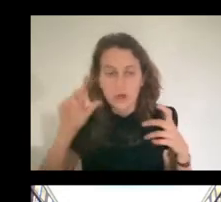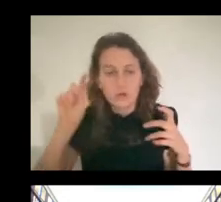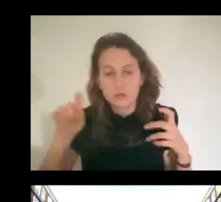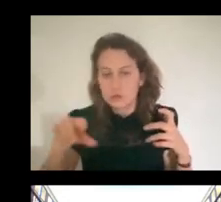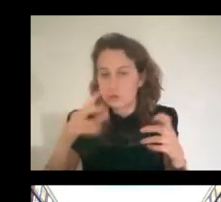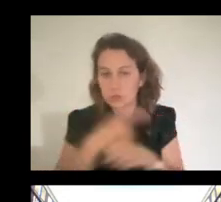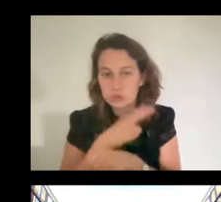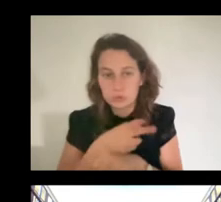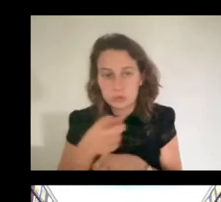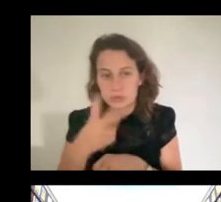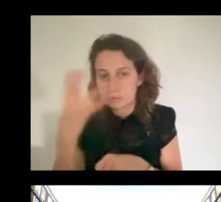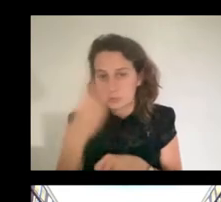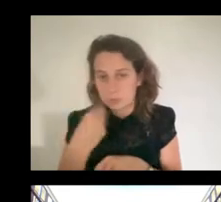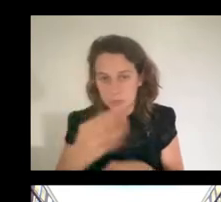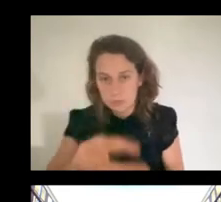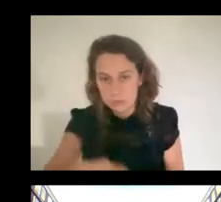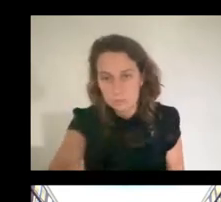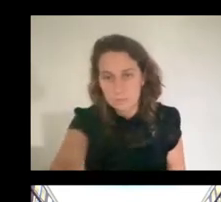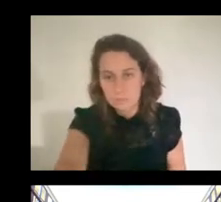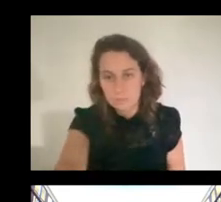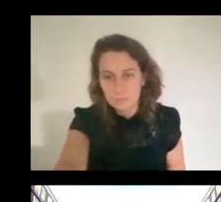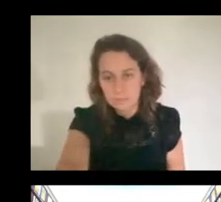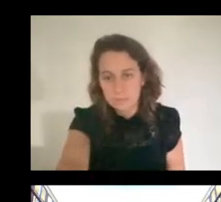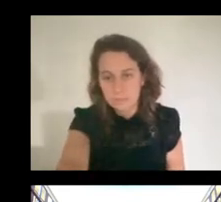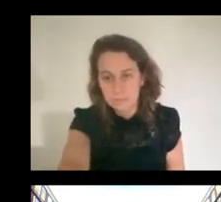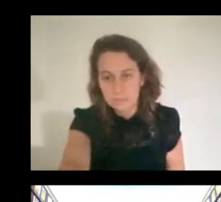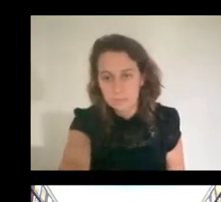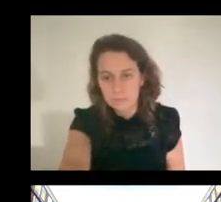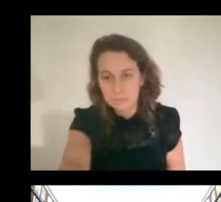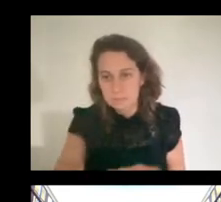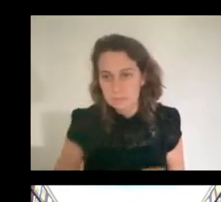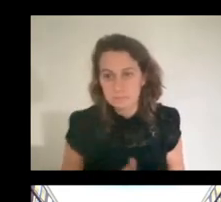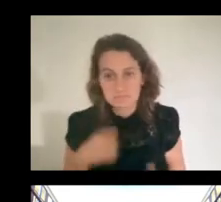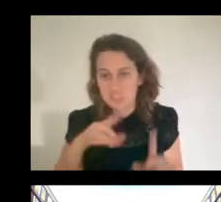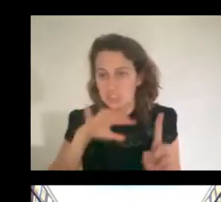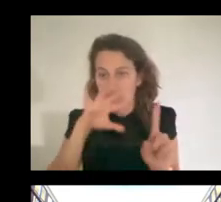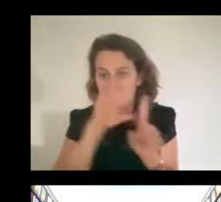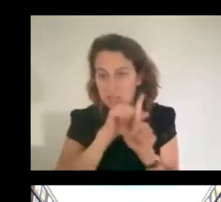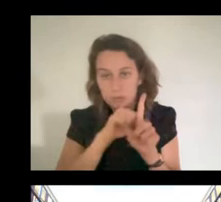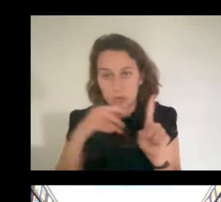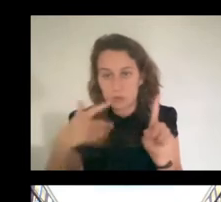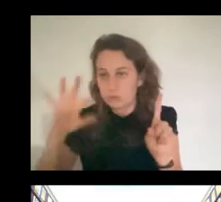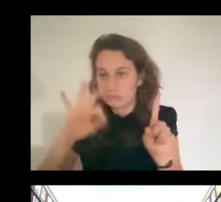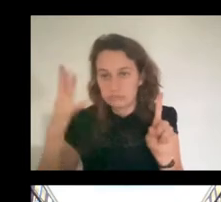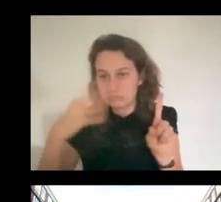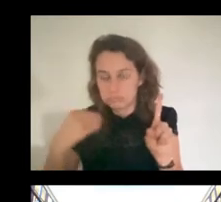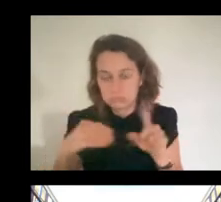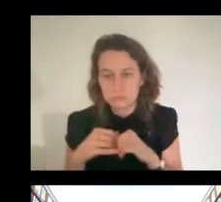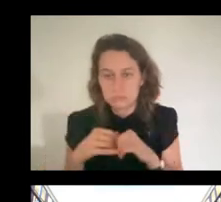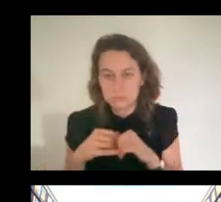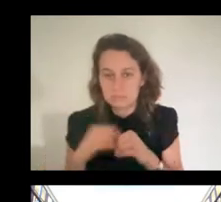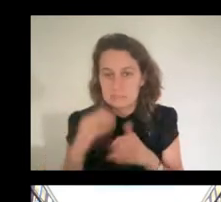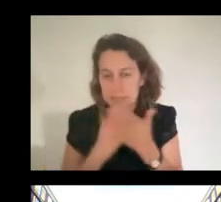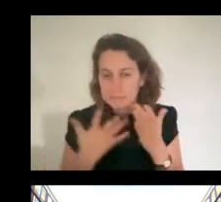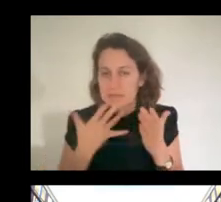so, and that's it, just the, what she captured was just exquisite. And there was some color correction